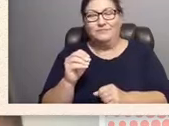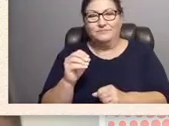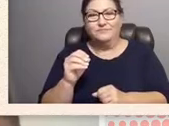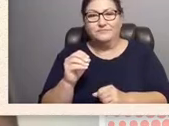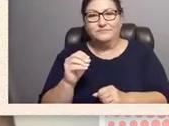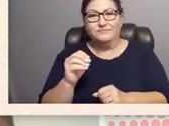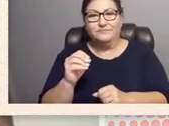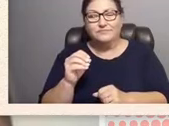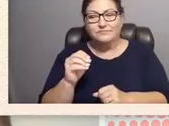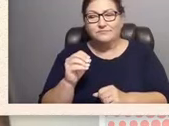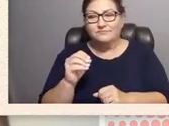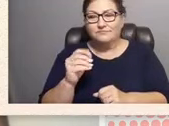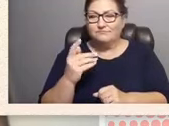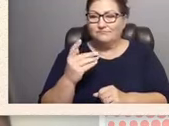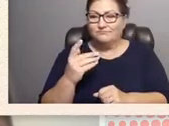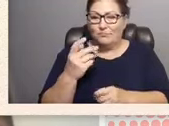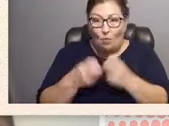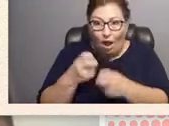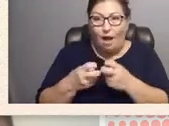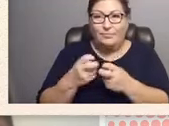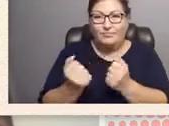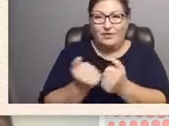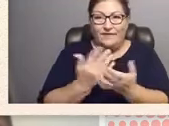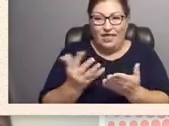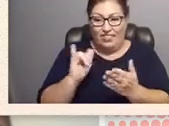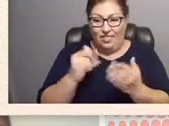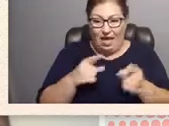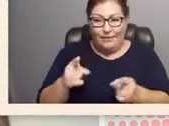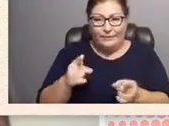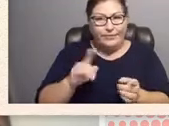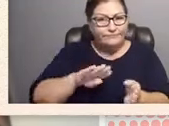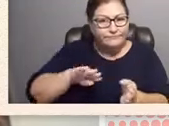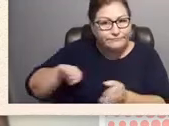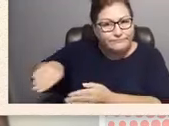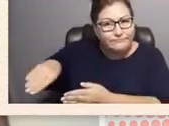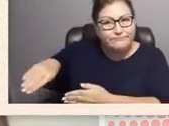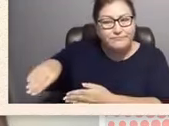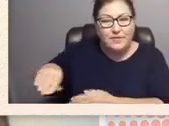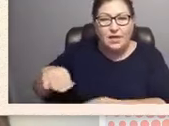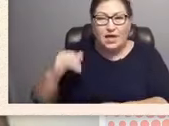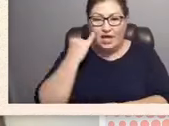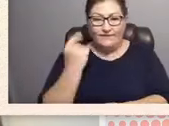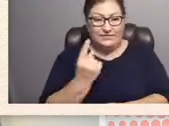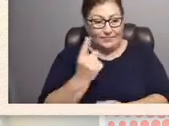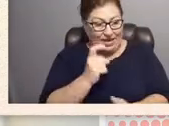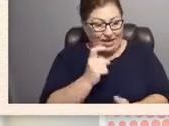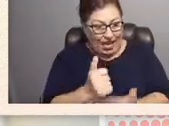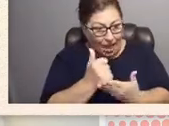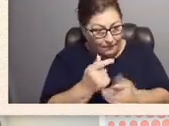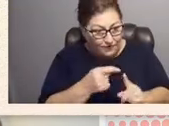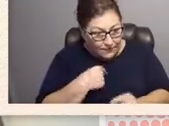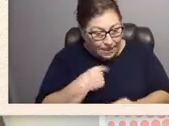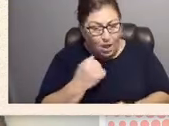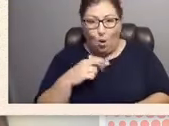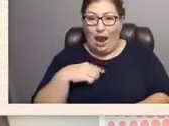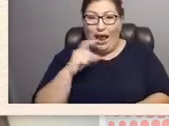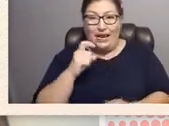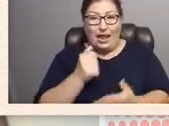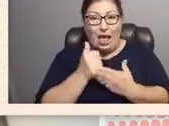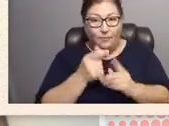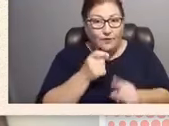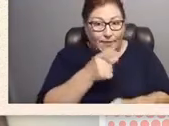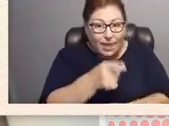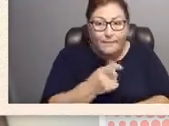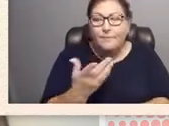put our differences aside. And if there's something that he needs help from me, or if I need help from him, he'll be gladly